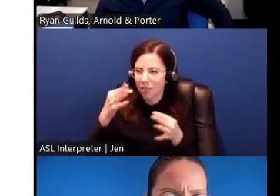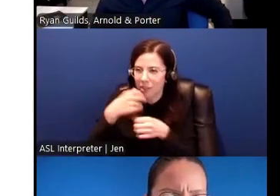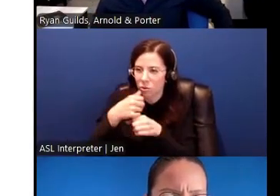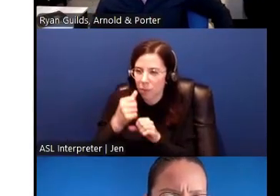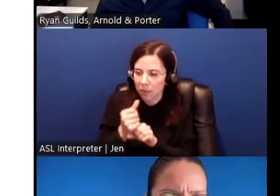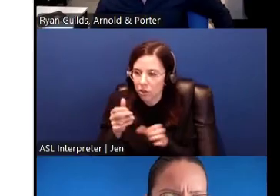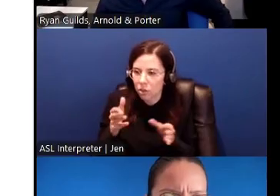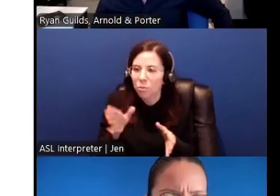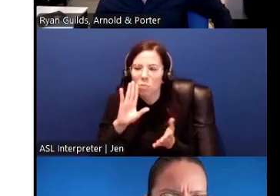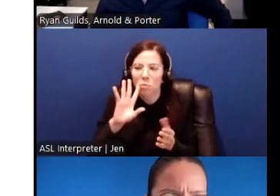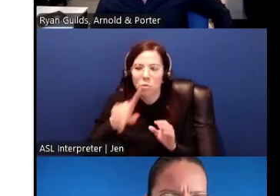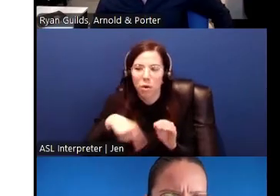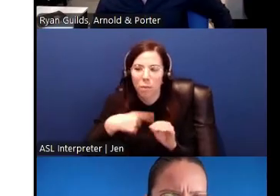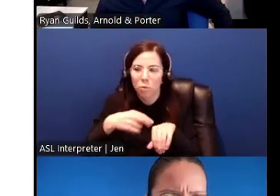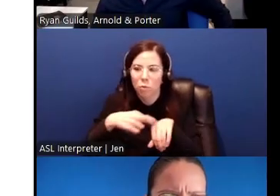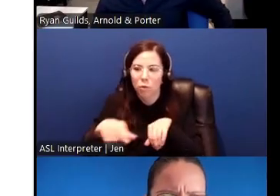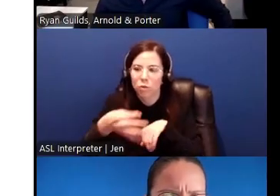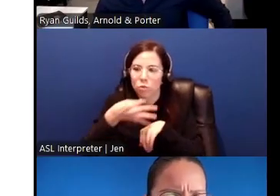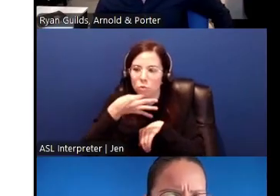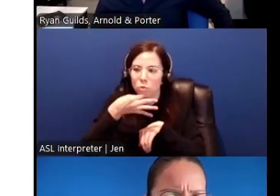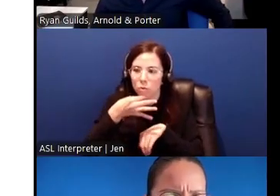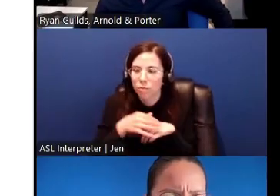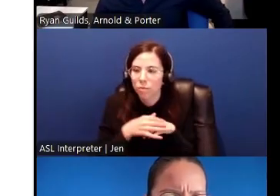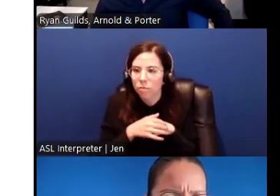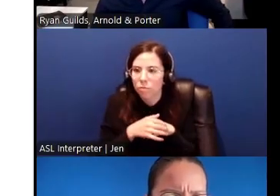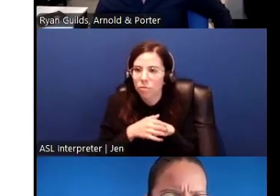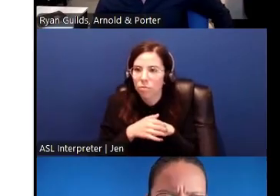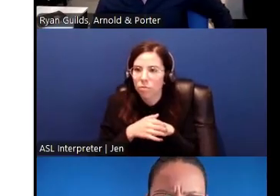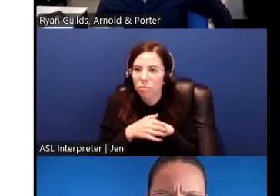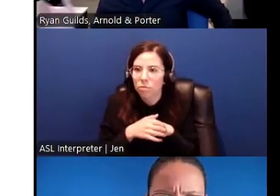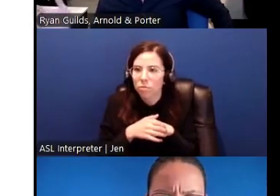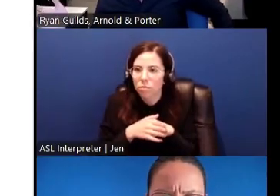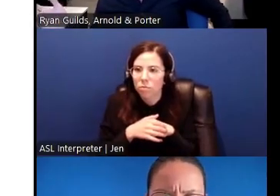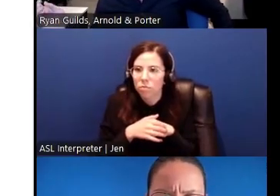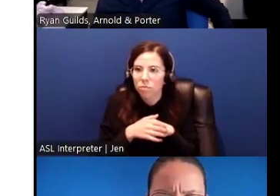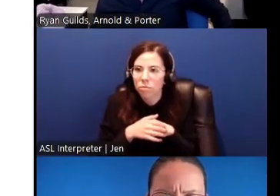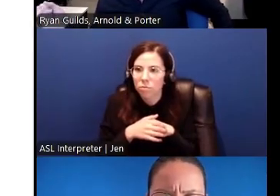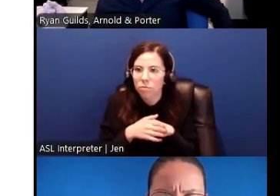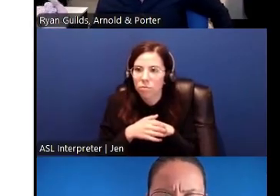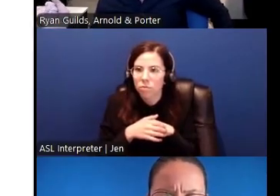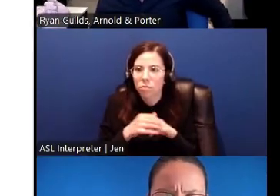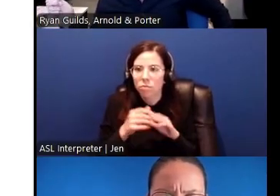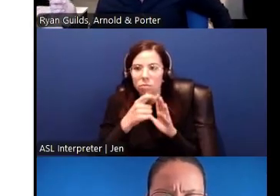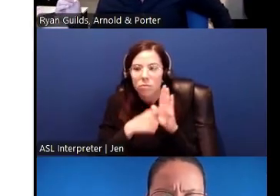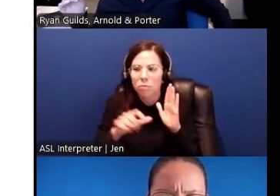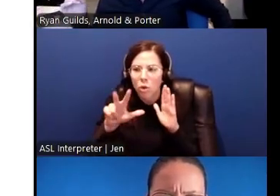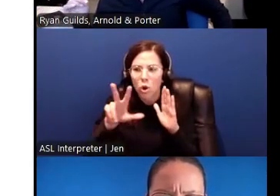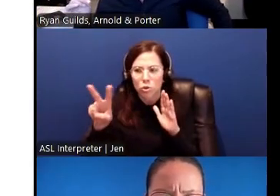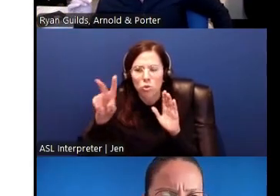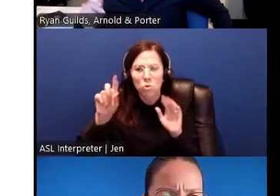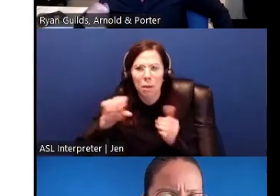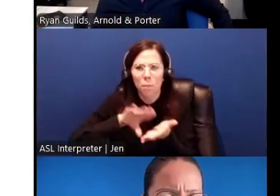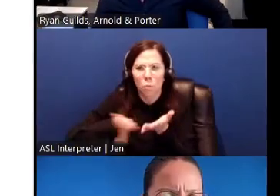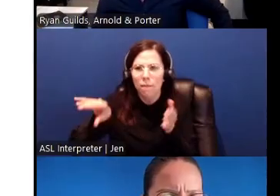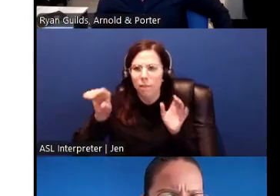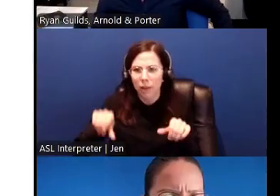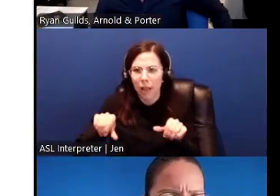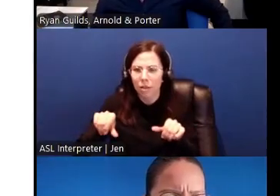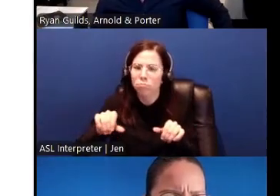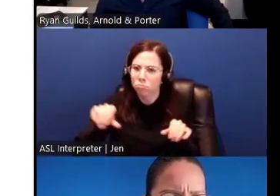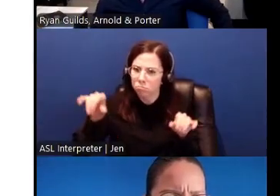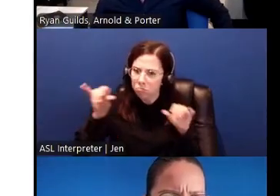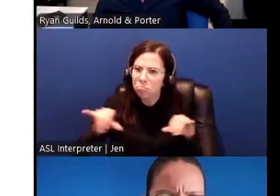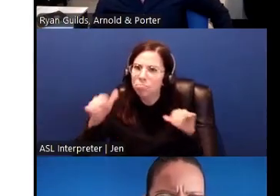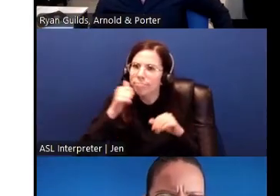about the referral authority. Once and an Article 32 can also be waived, and it's not uncommon for an Article 32